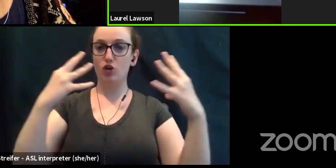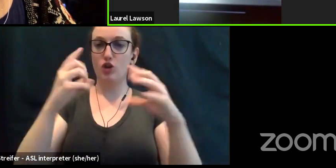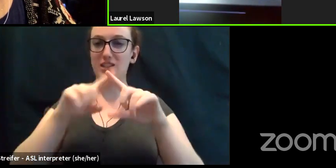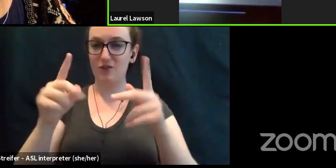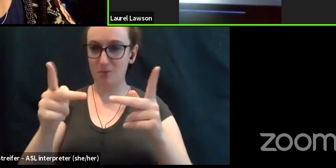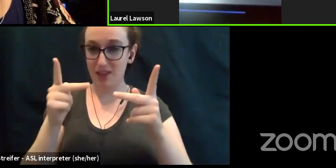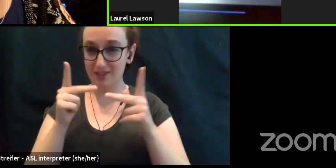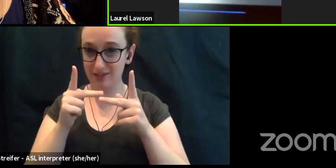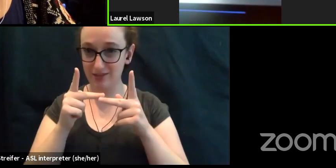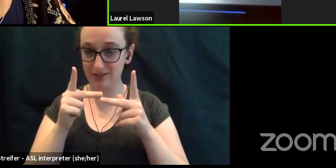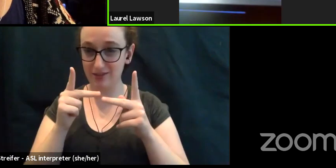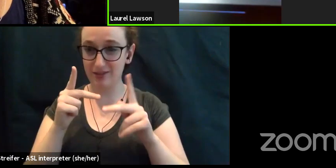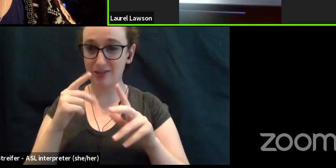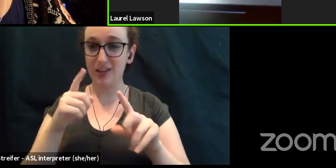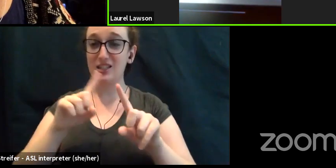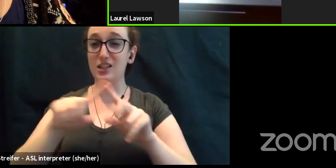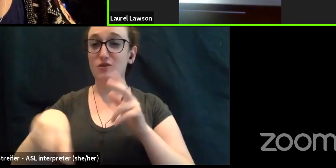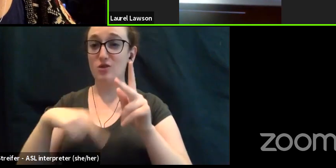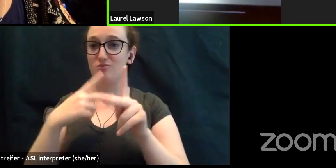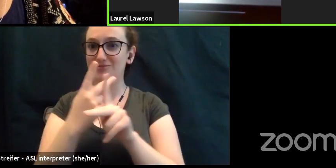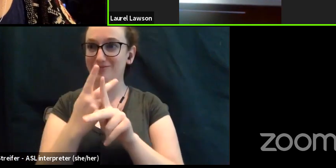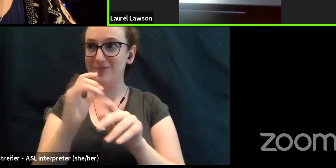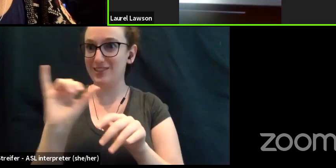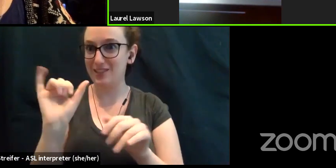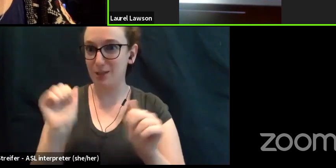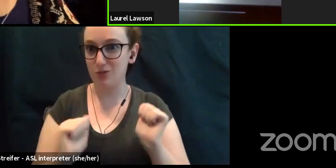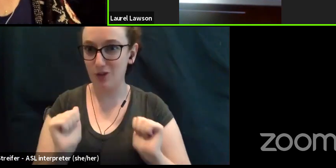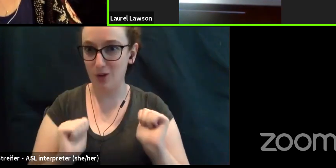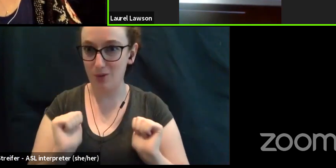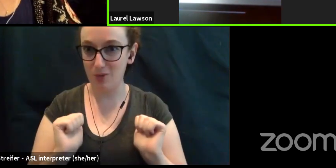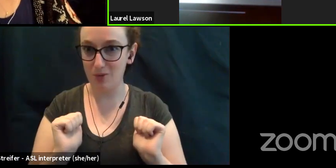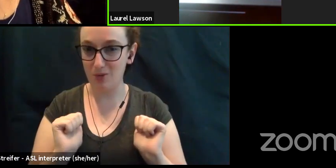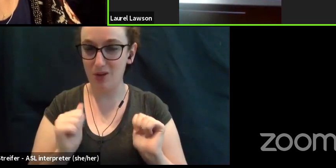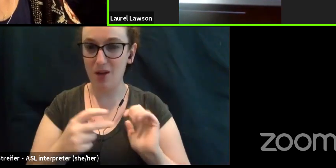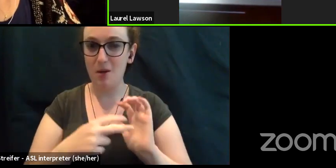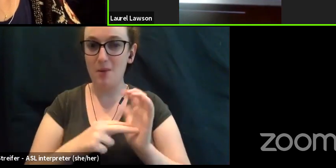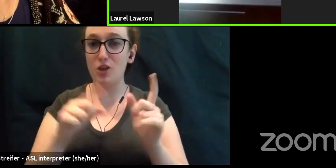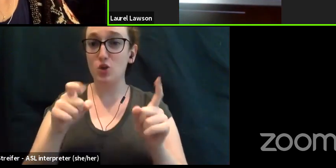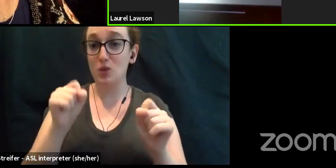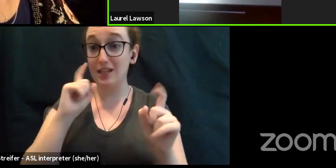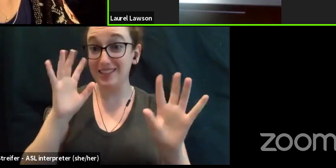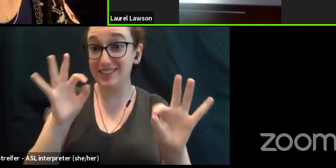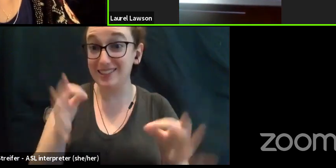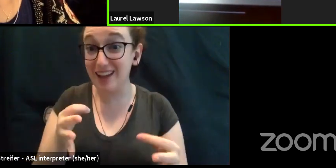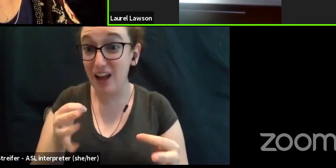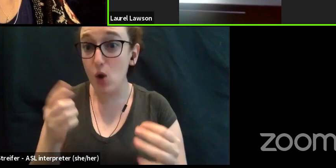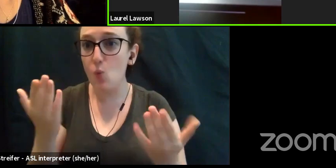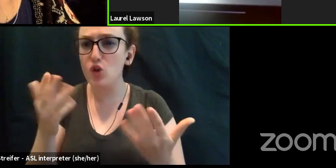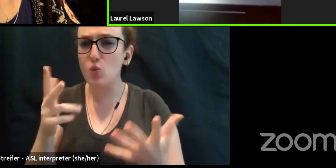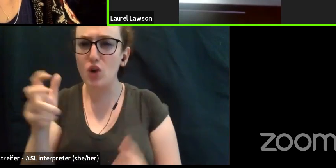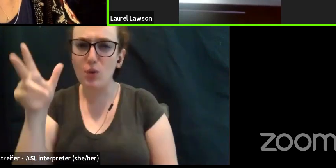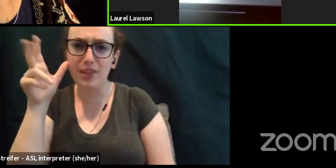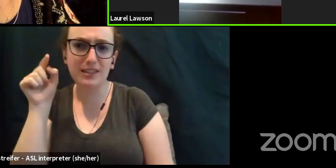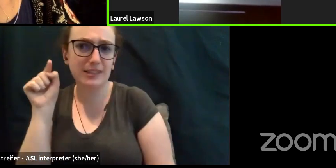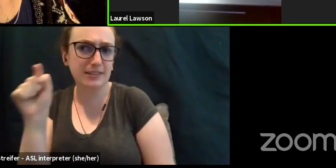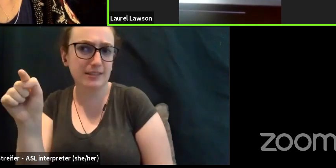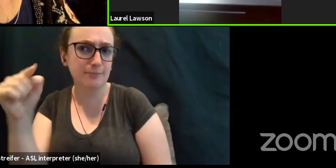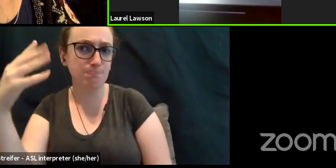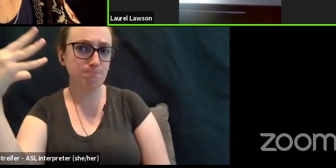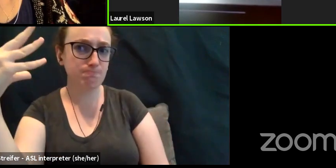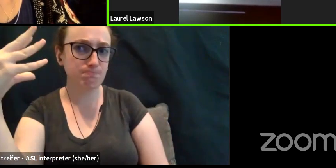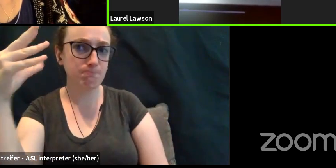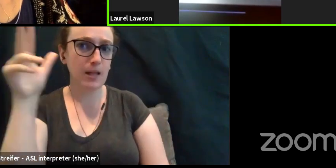And you can navigate yourself through the space. You can make choices about what you want to listen to. Everything